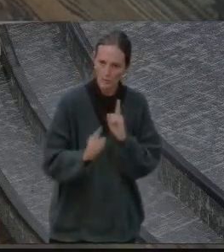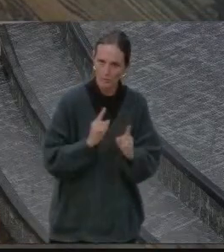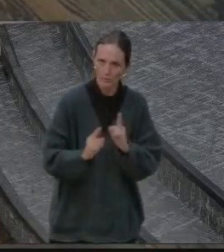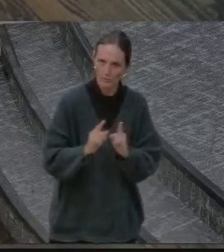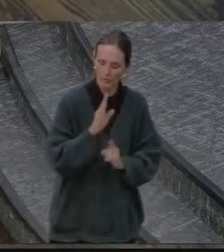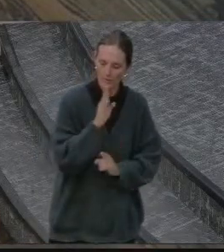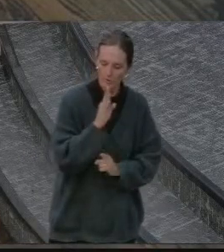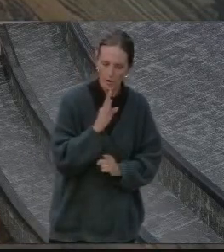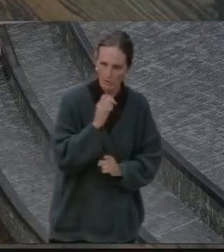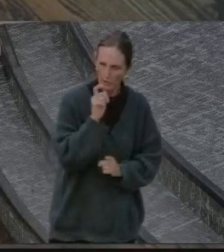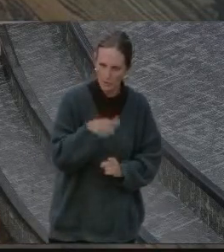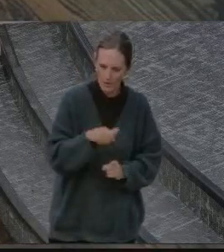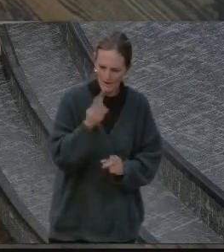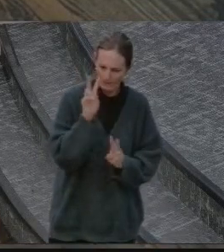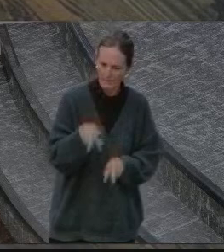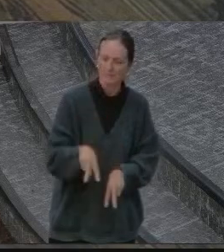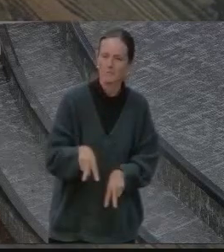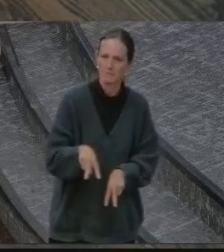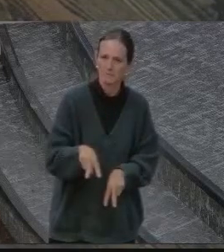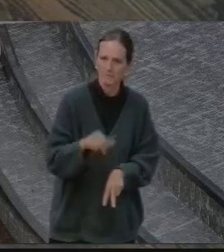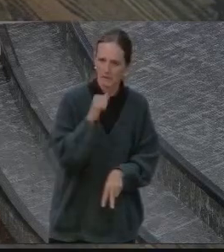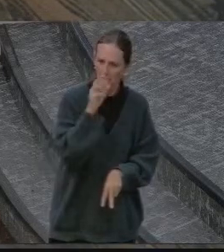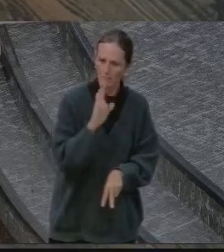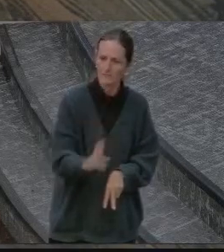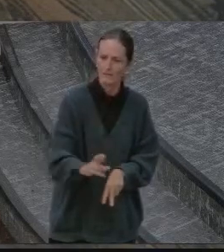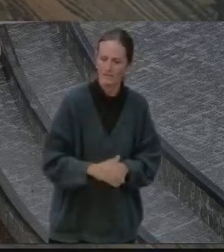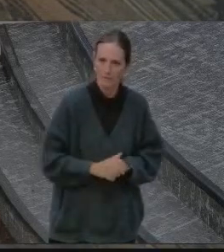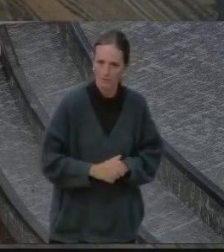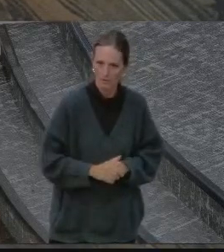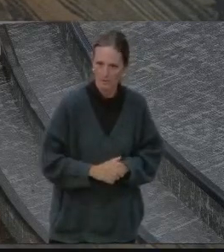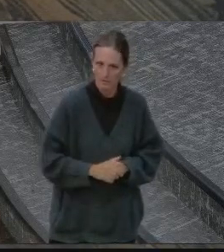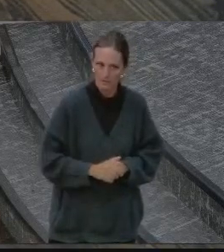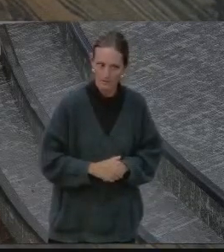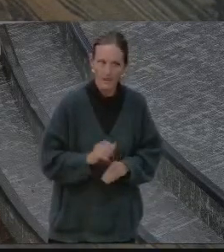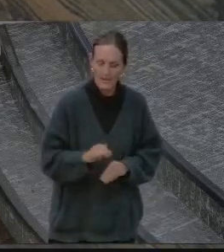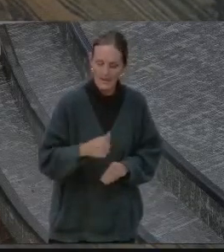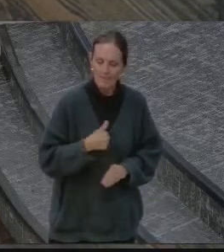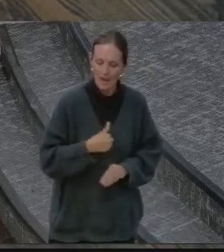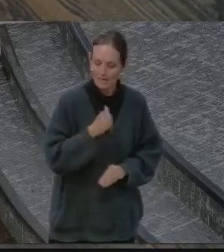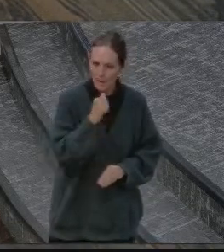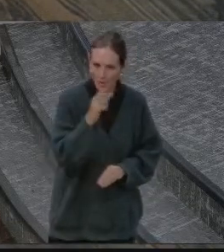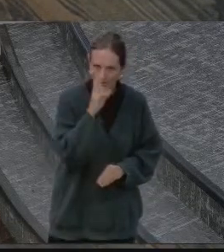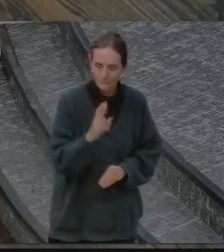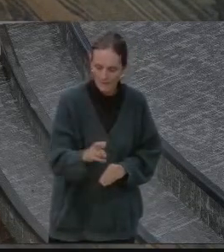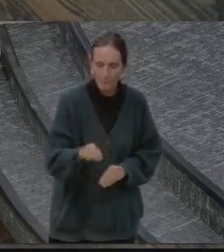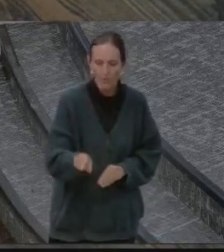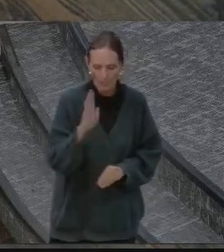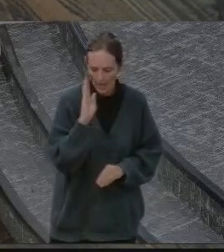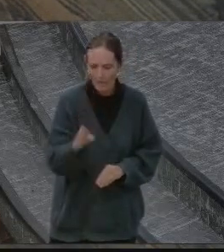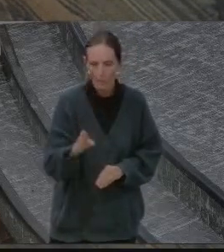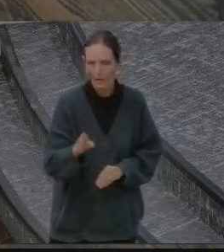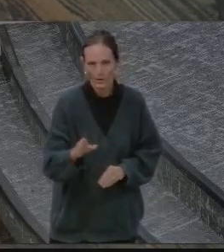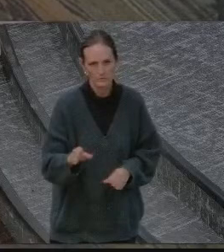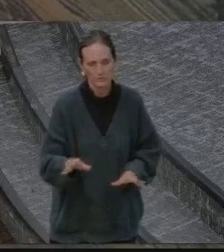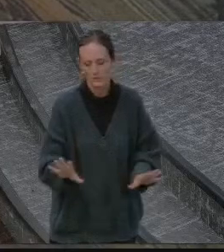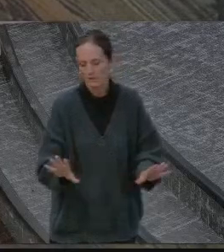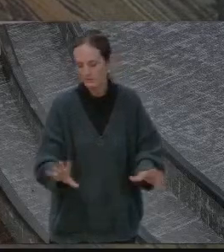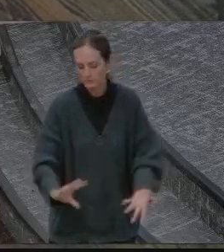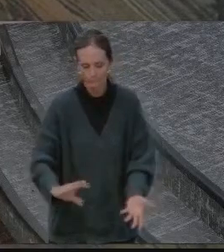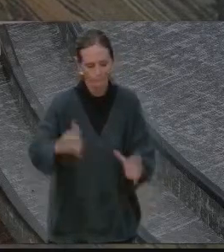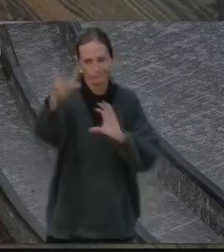don't have to be disrespectful. And the minute you're disrespectful, they're going to let you know. They're going to act out, get the rest of their crews, and you're going to have a long